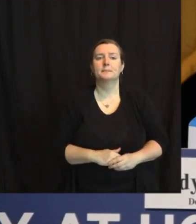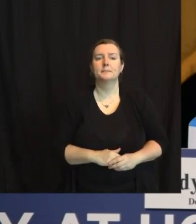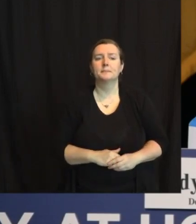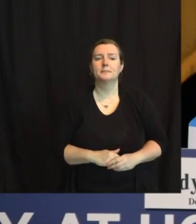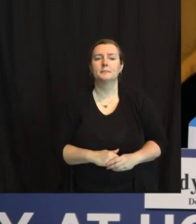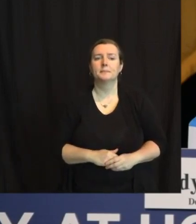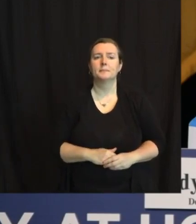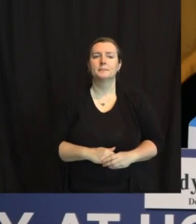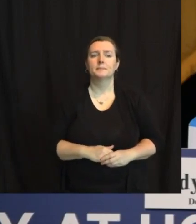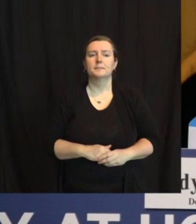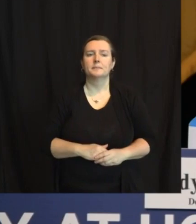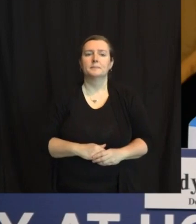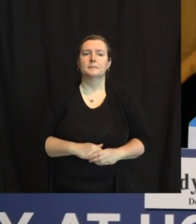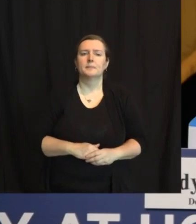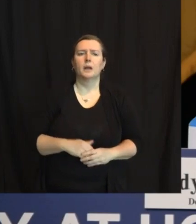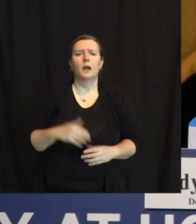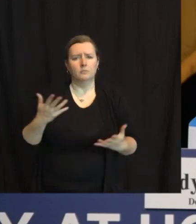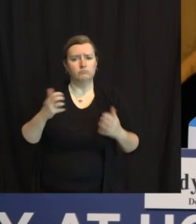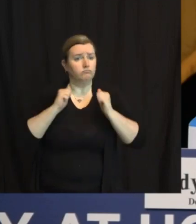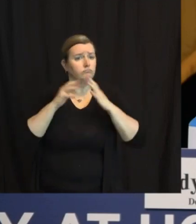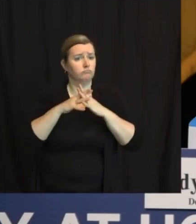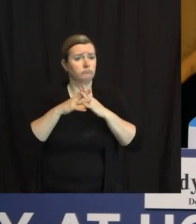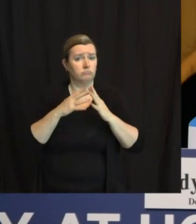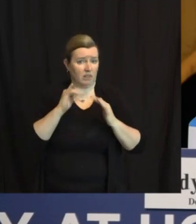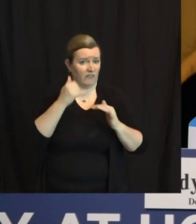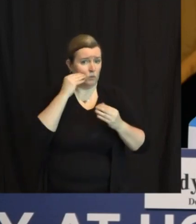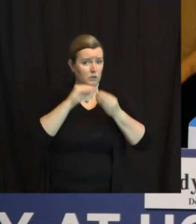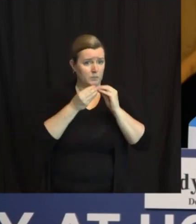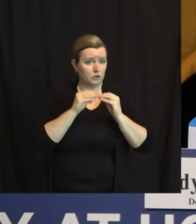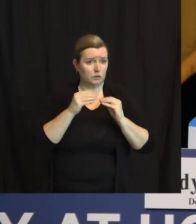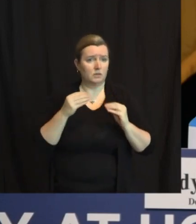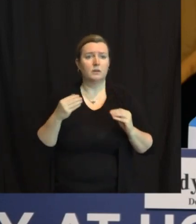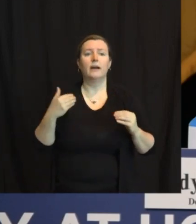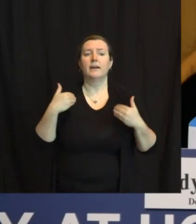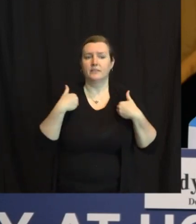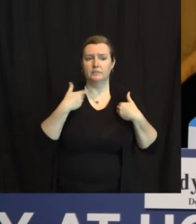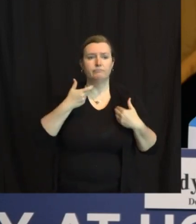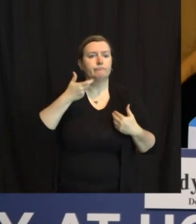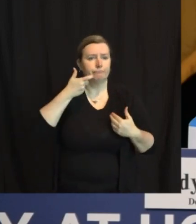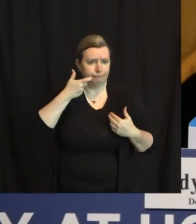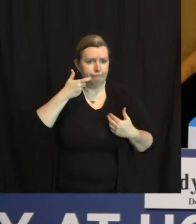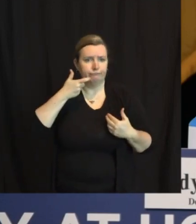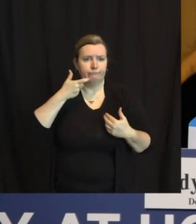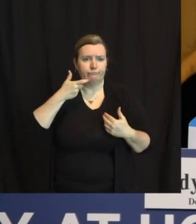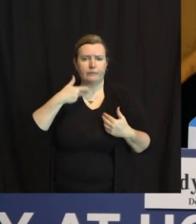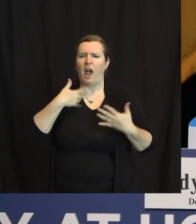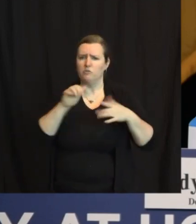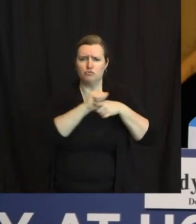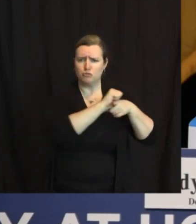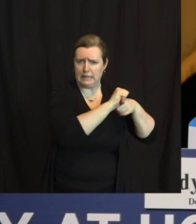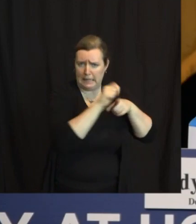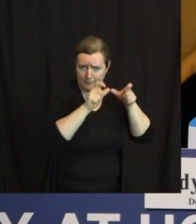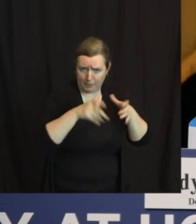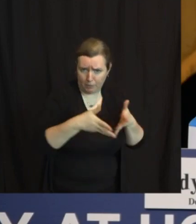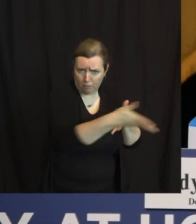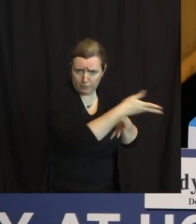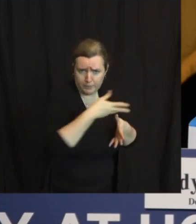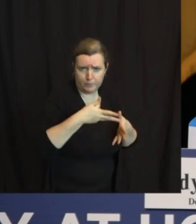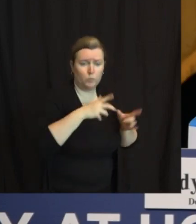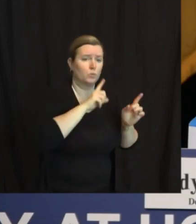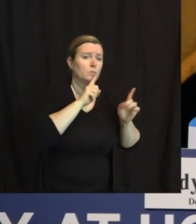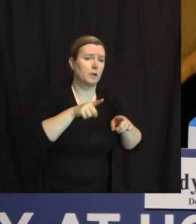1-800-962-1253. Since that time, trained health professionals have taken more than 300,000